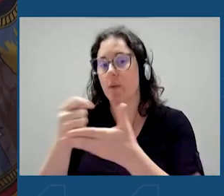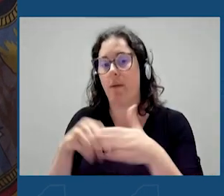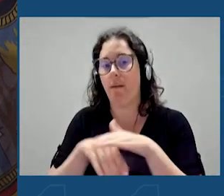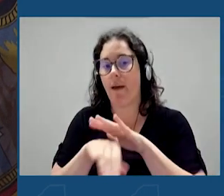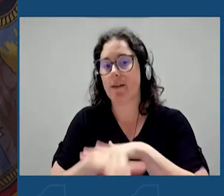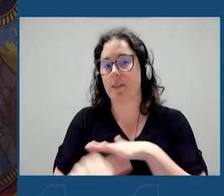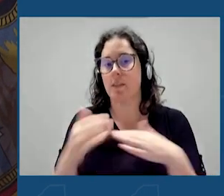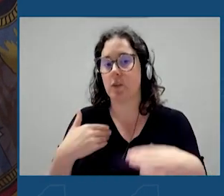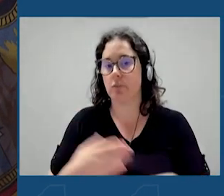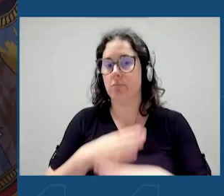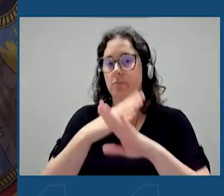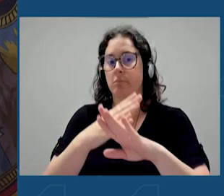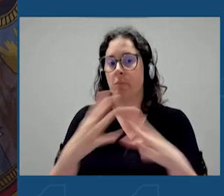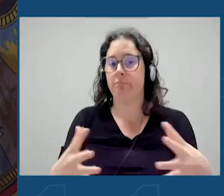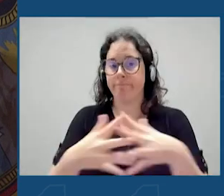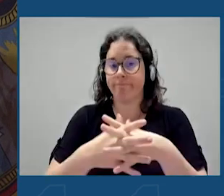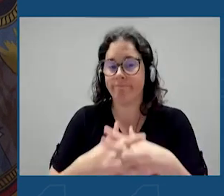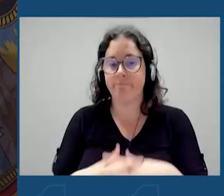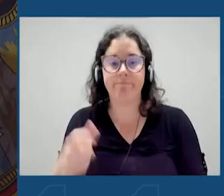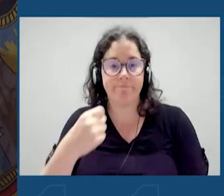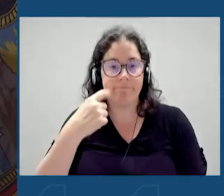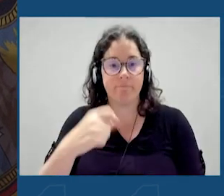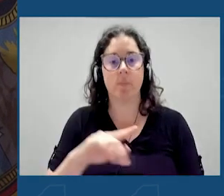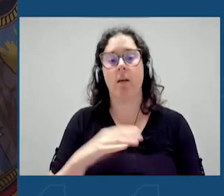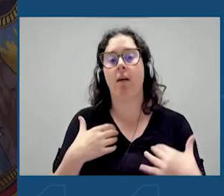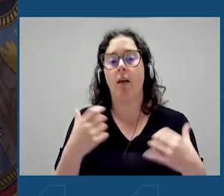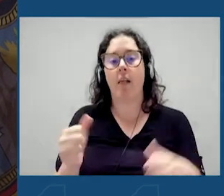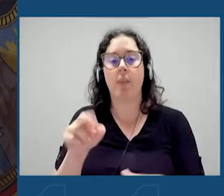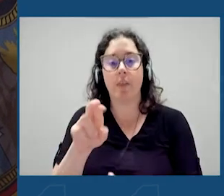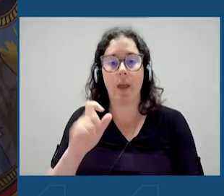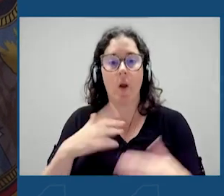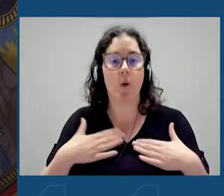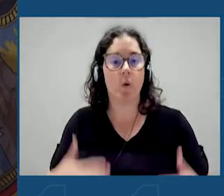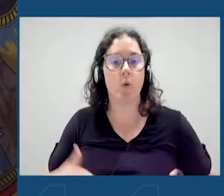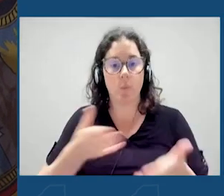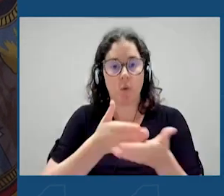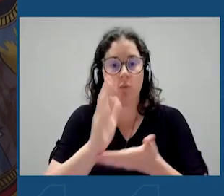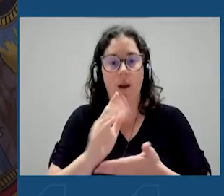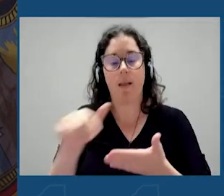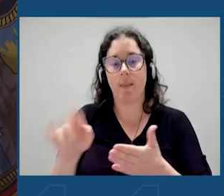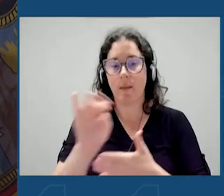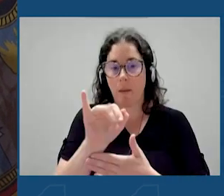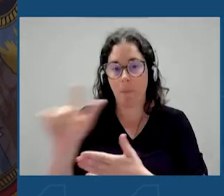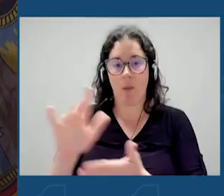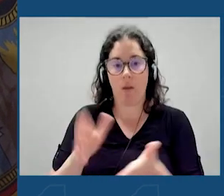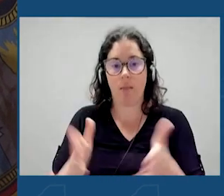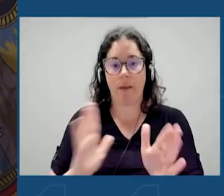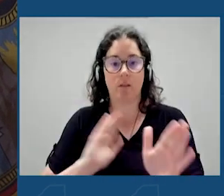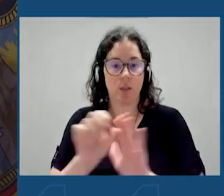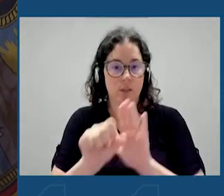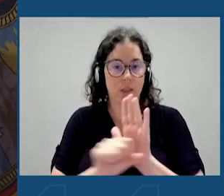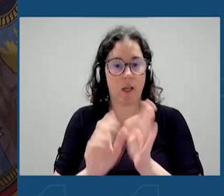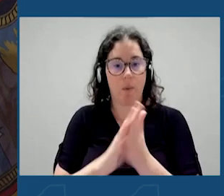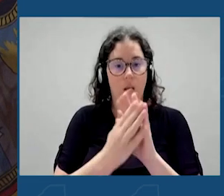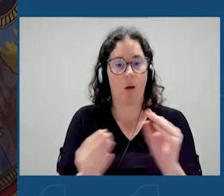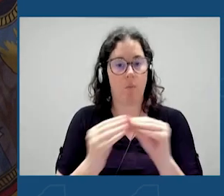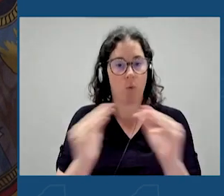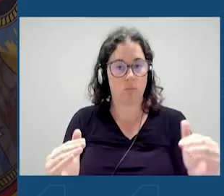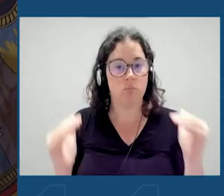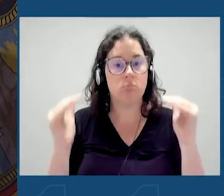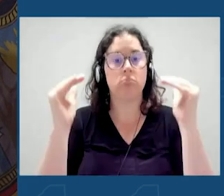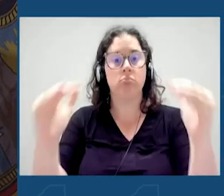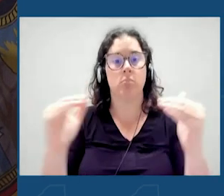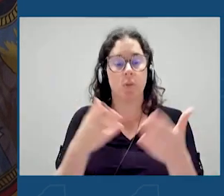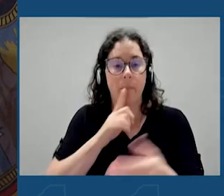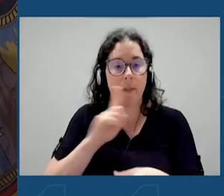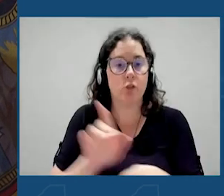contraception. Healthcare is a human right, and this bill takes our state one step further to ensuring that human right is